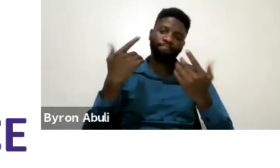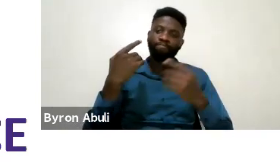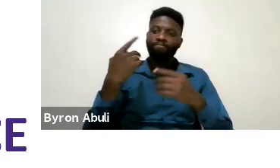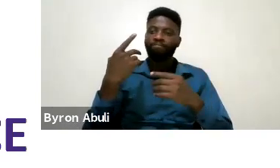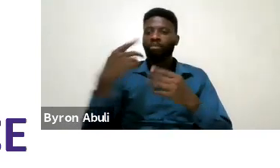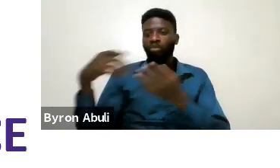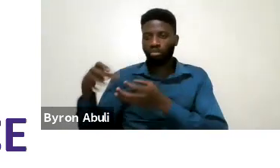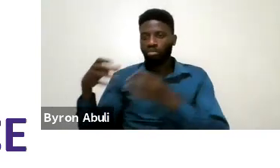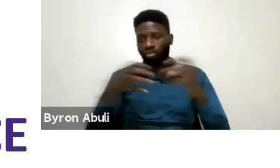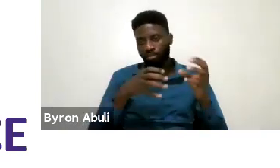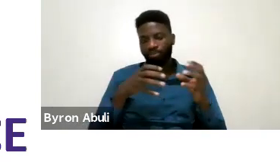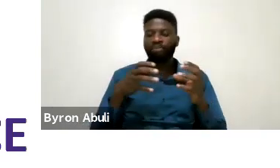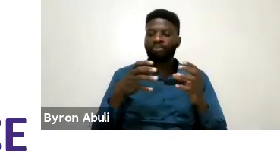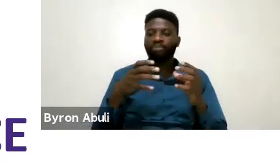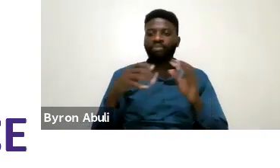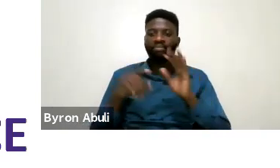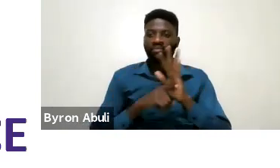I've said negatively.